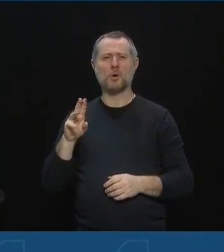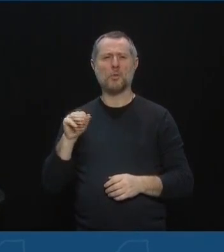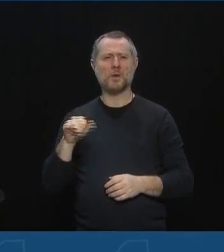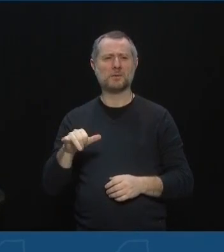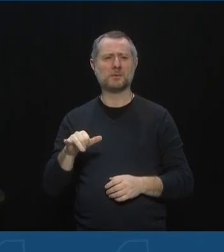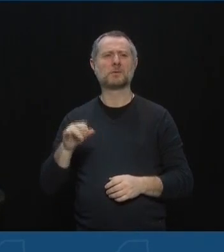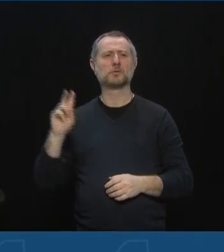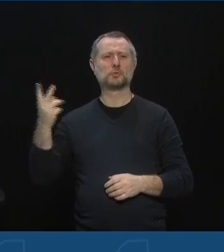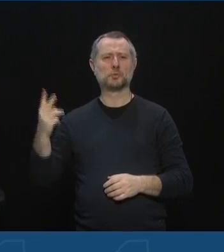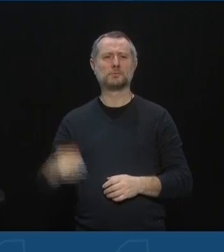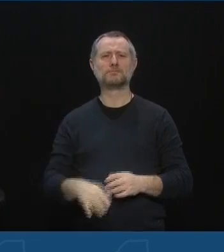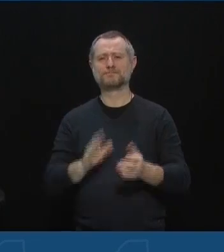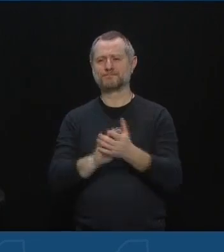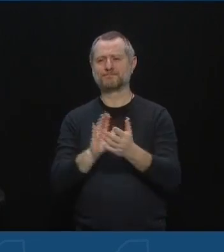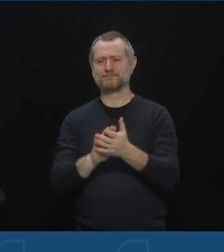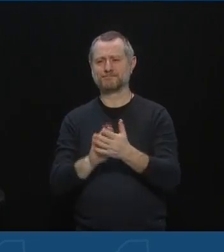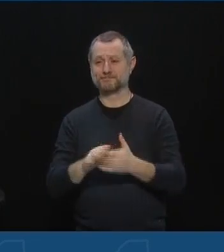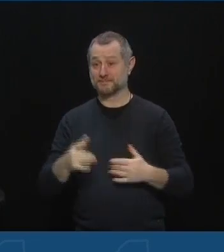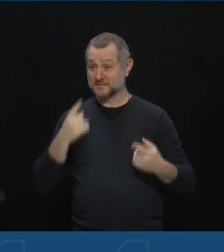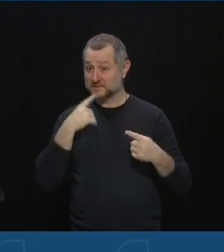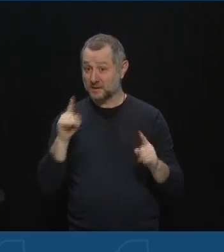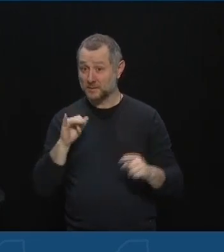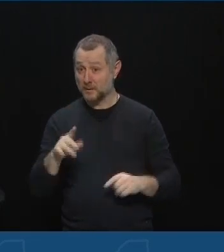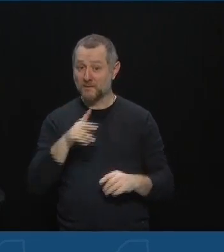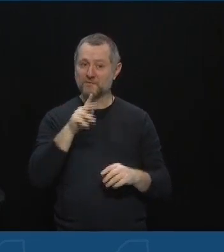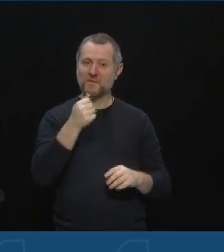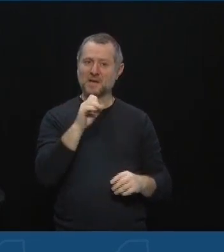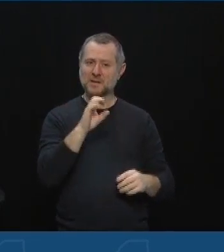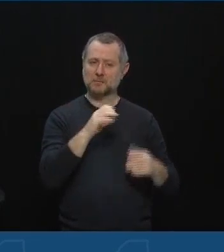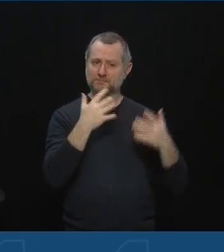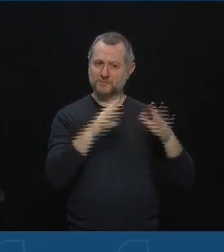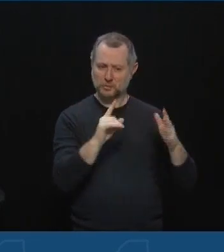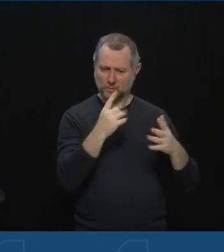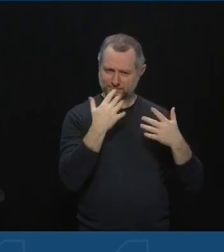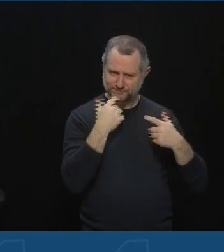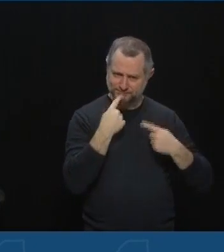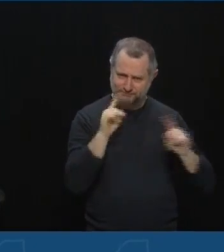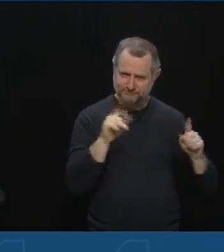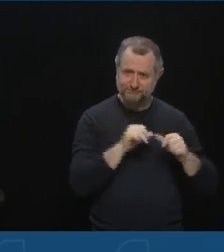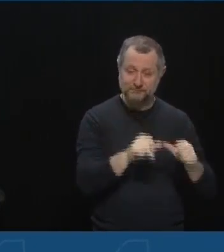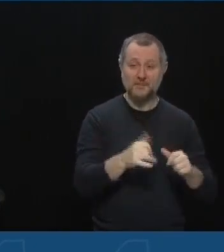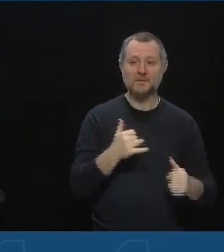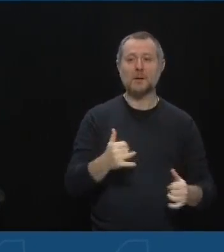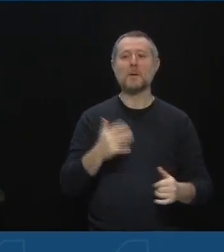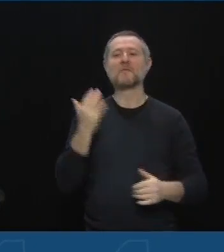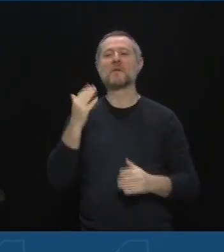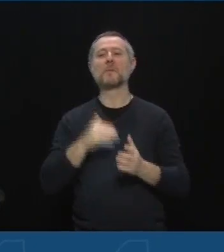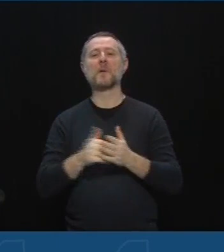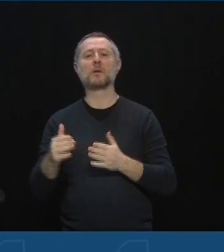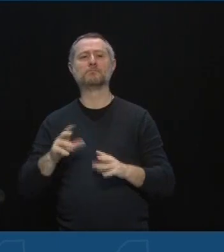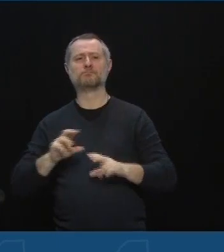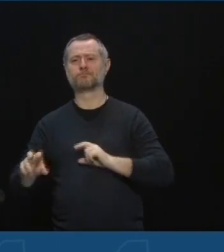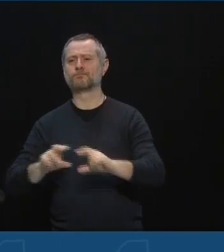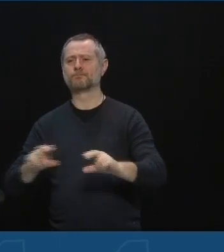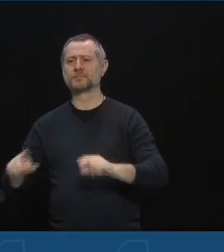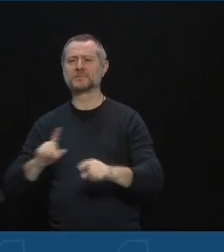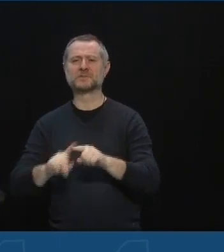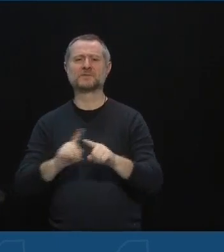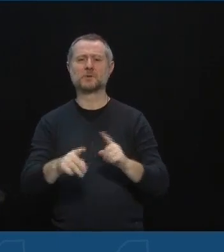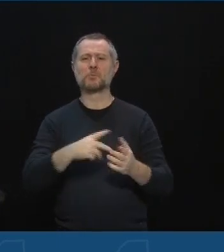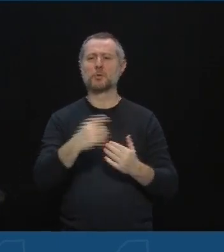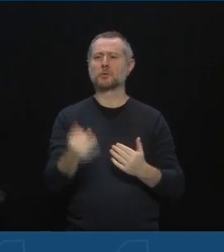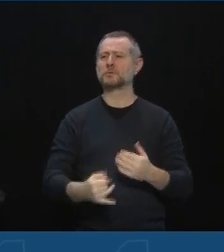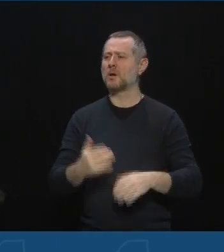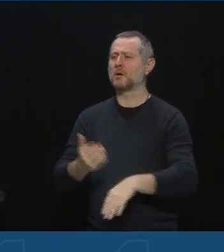Let's build on the success of phase one. $50 million in New York investment for more than a dozen projects that will revitalize this